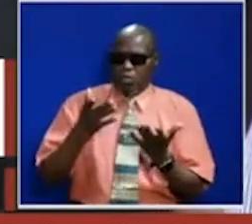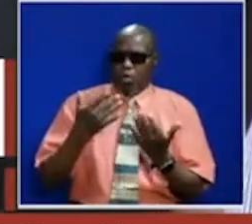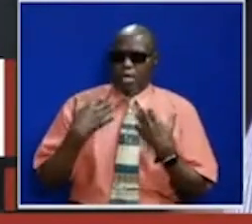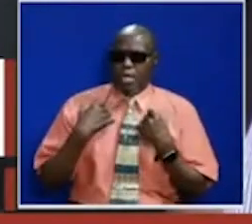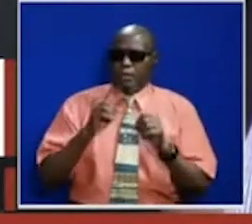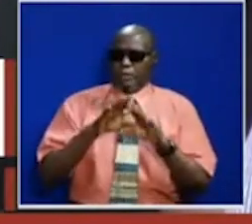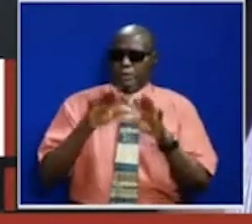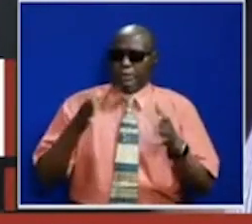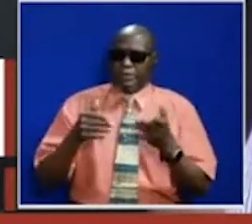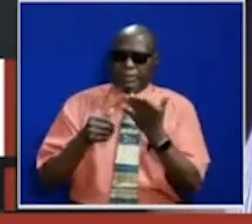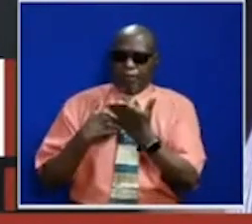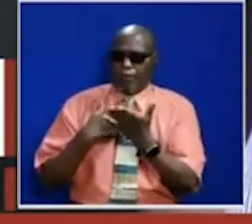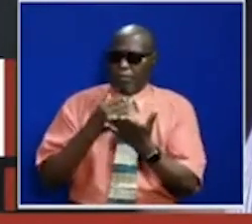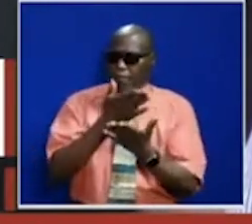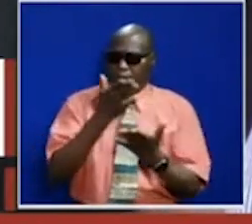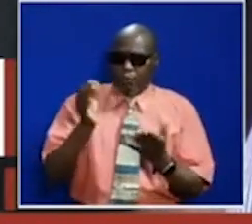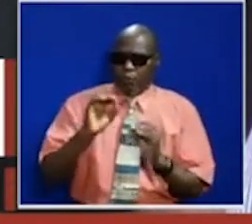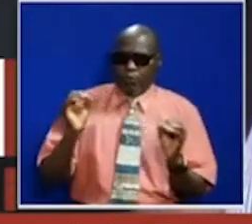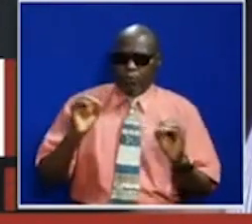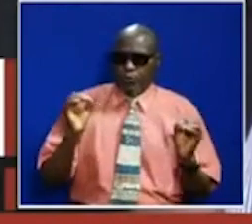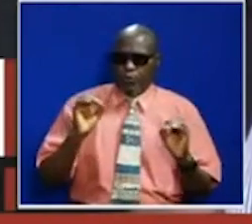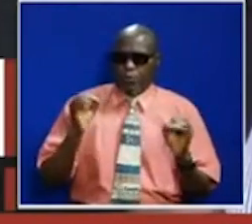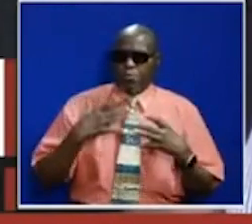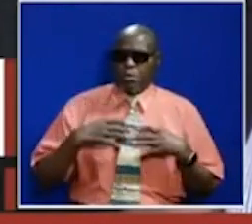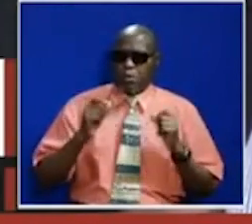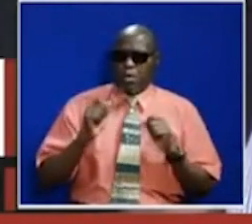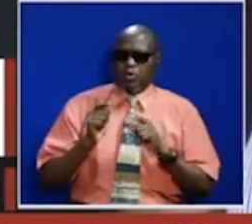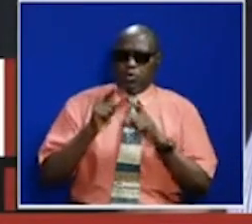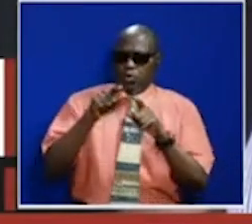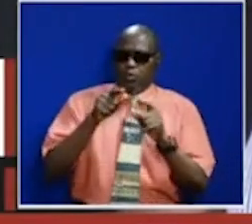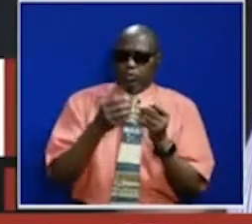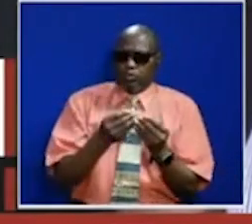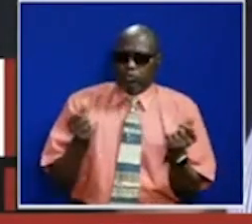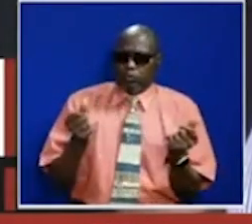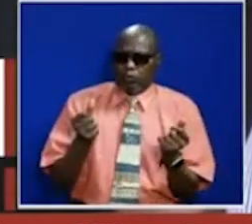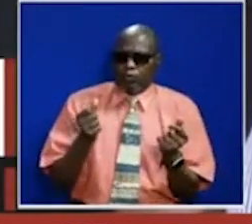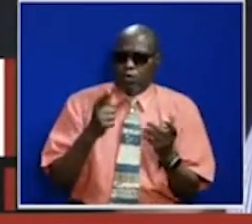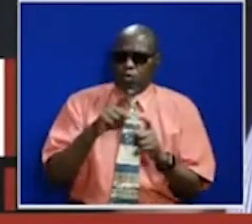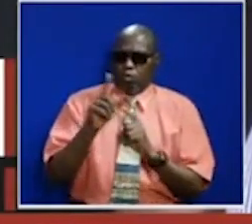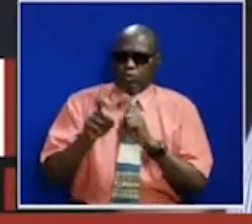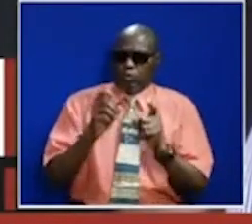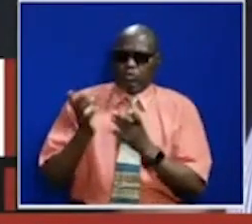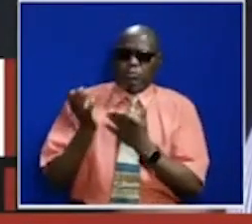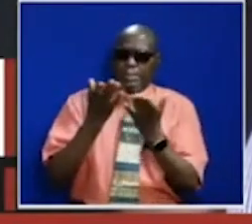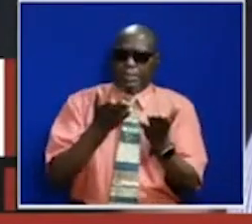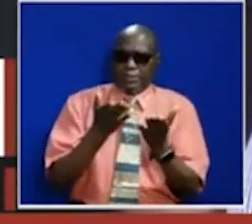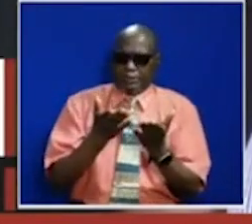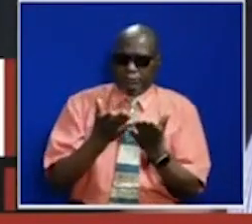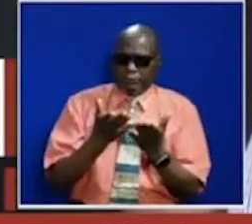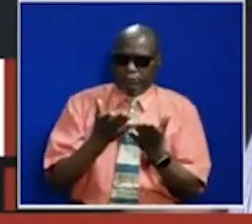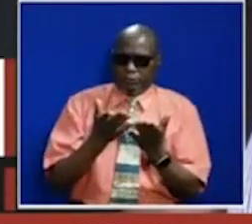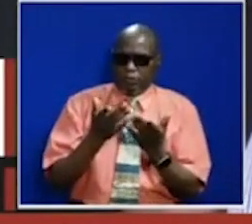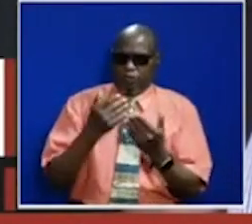or information desks where people can address or center their questions for